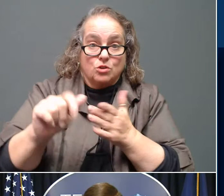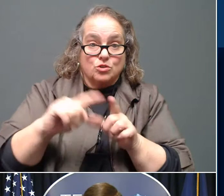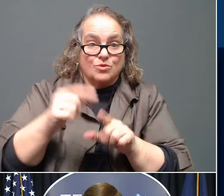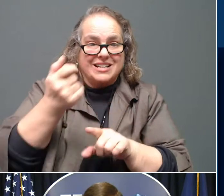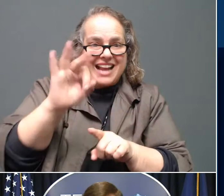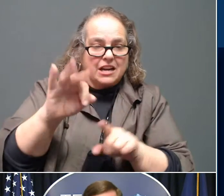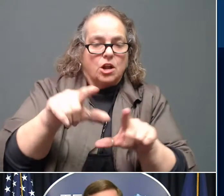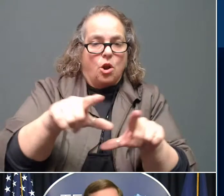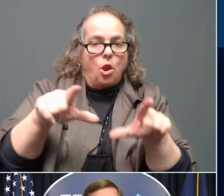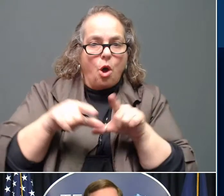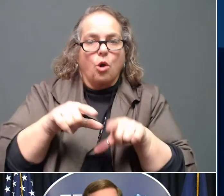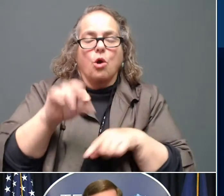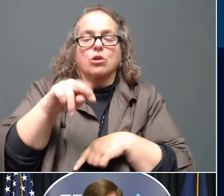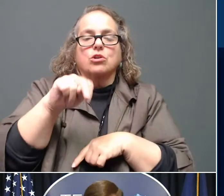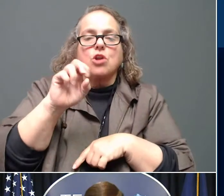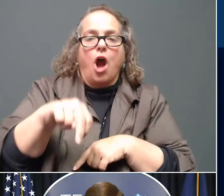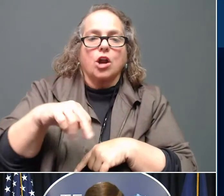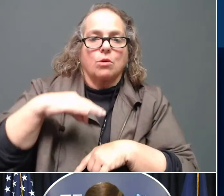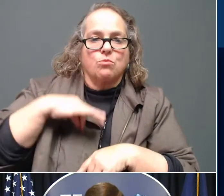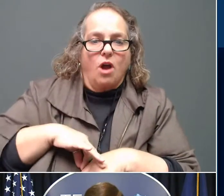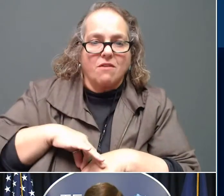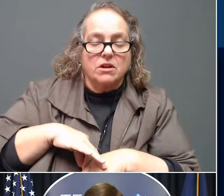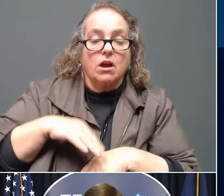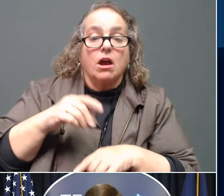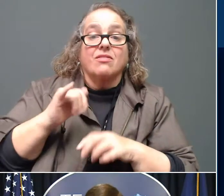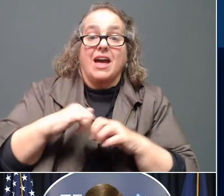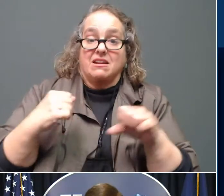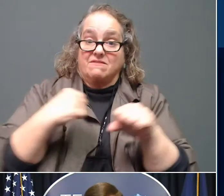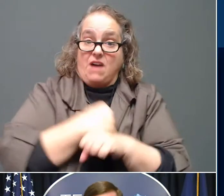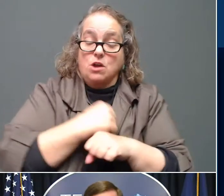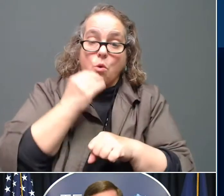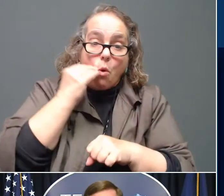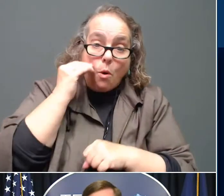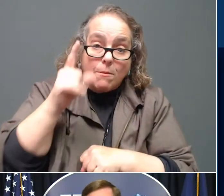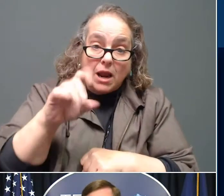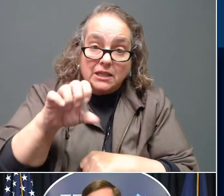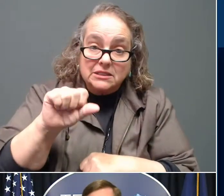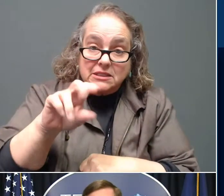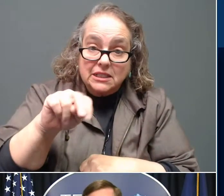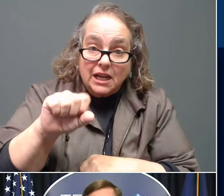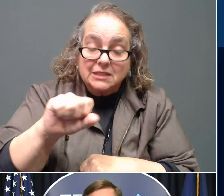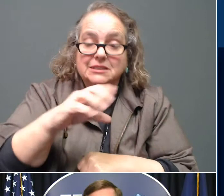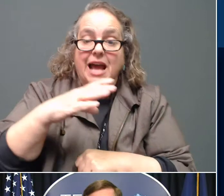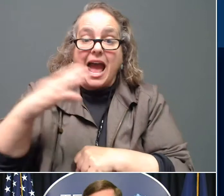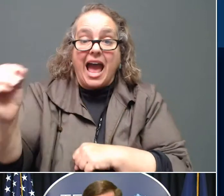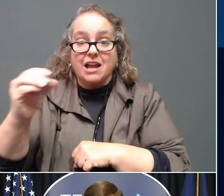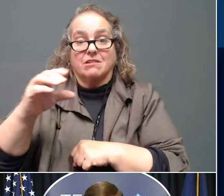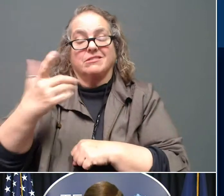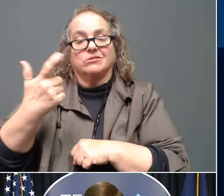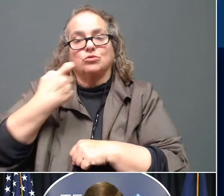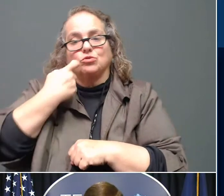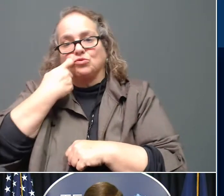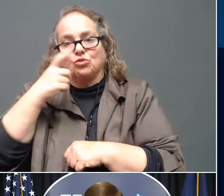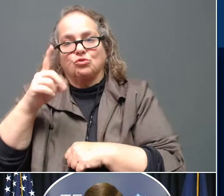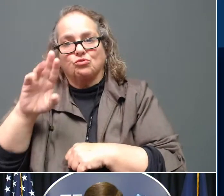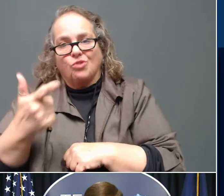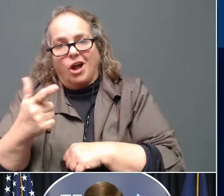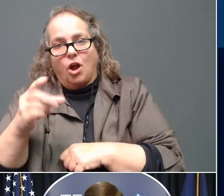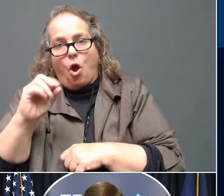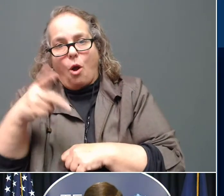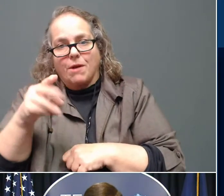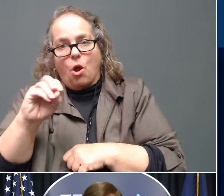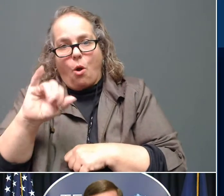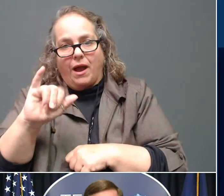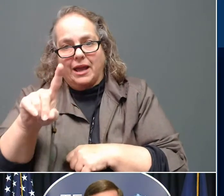fighting homelessness and the opioid epidemic across Kentucky. Unfortunately, both of these crises have